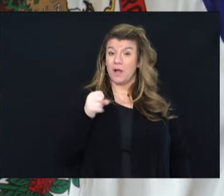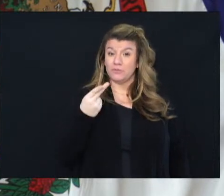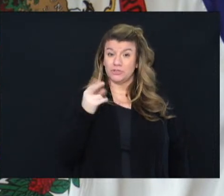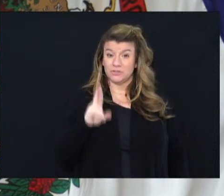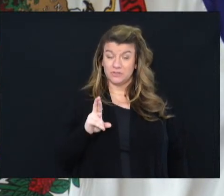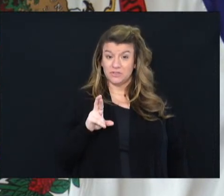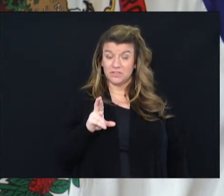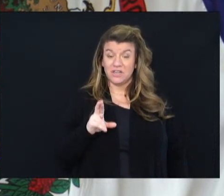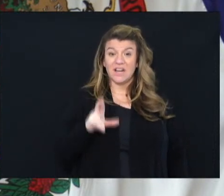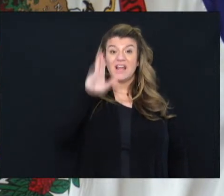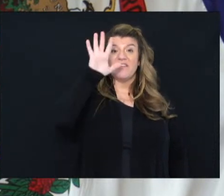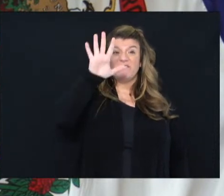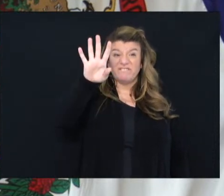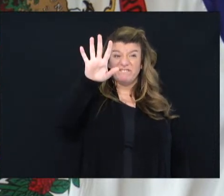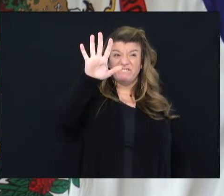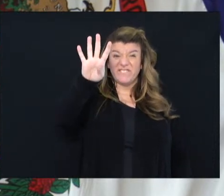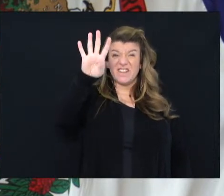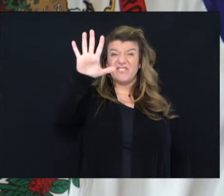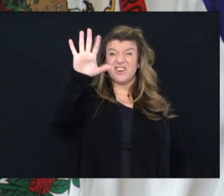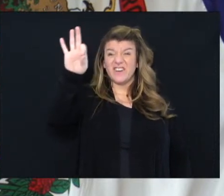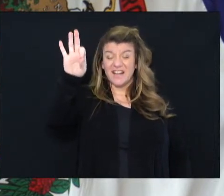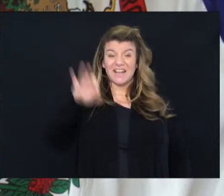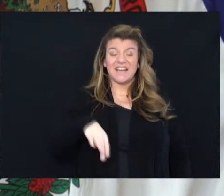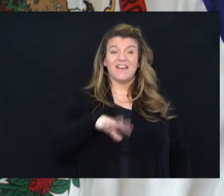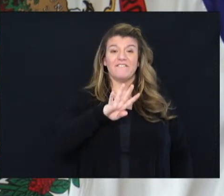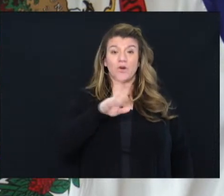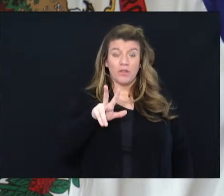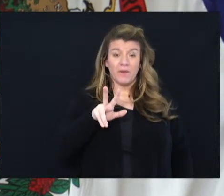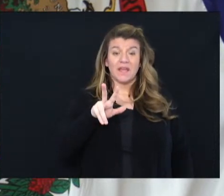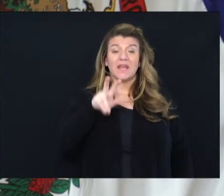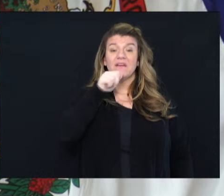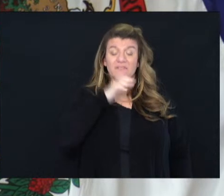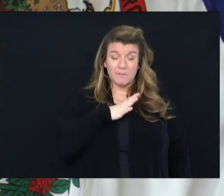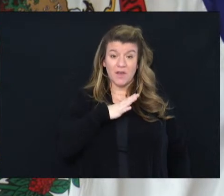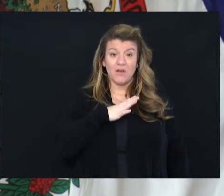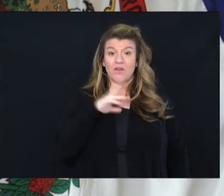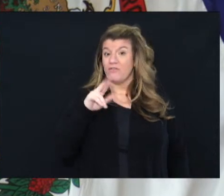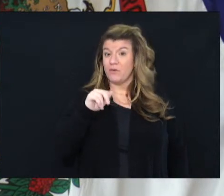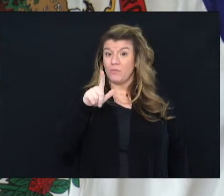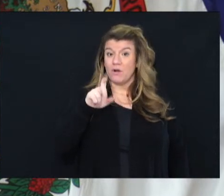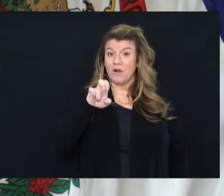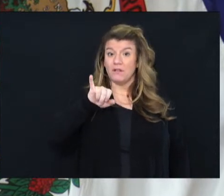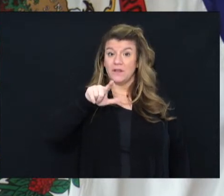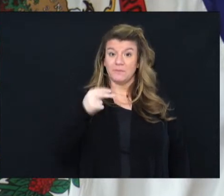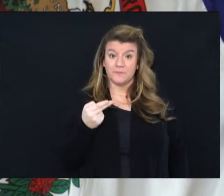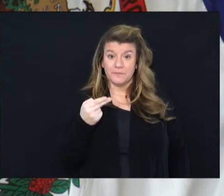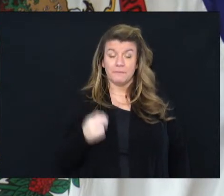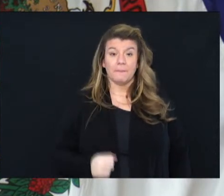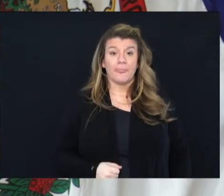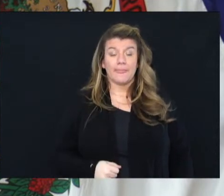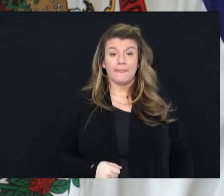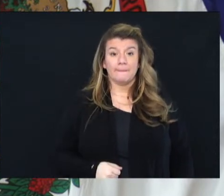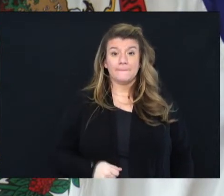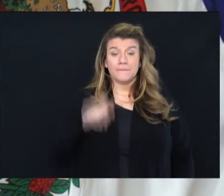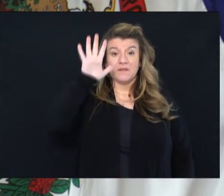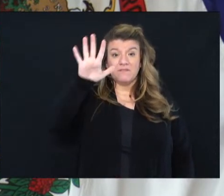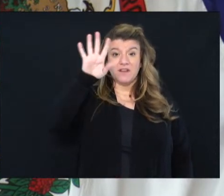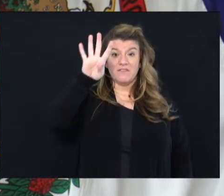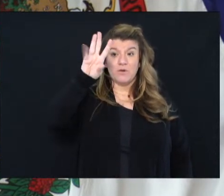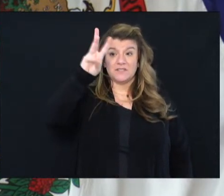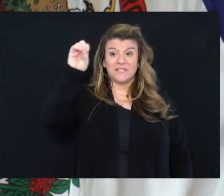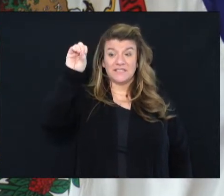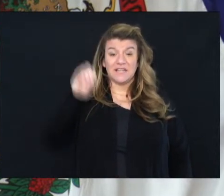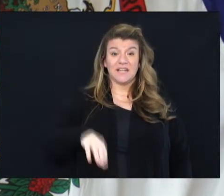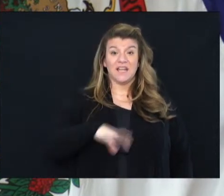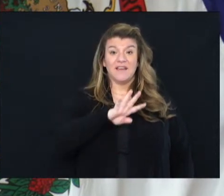County. The 5,459th death is a 43-year-old female from Raleigh County. The 5,460th death